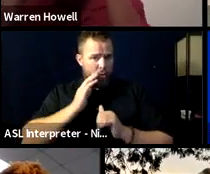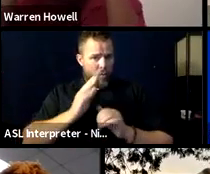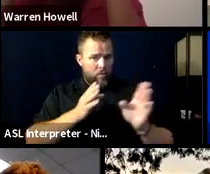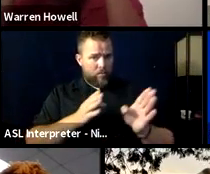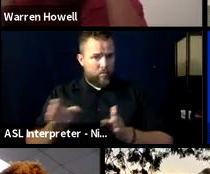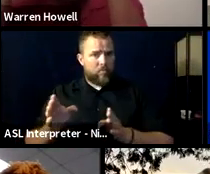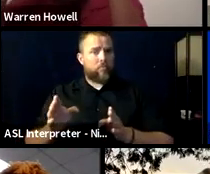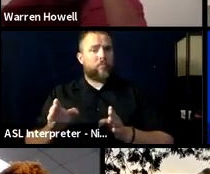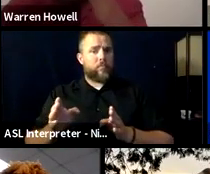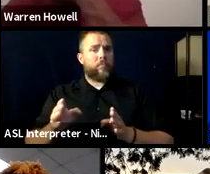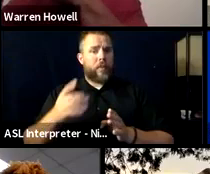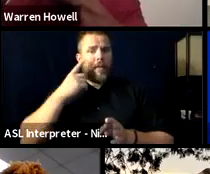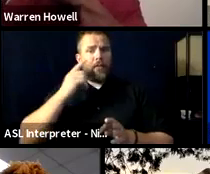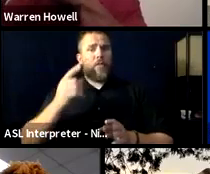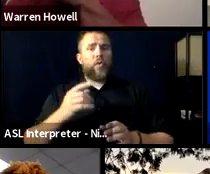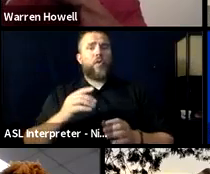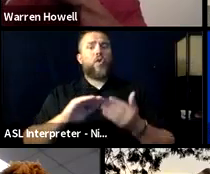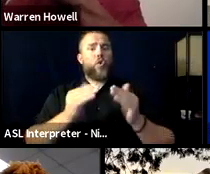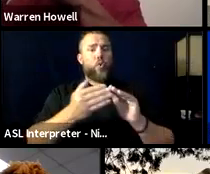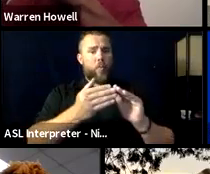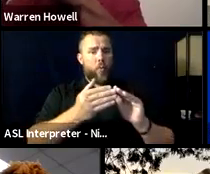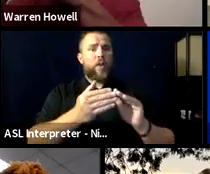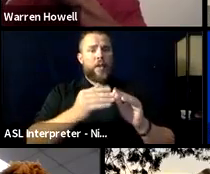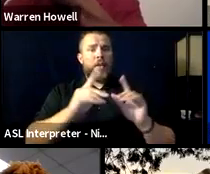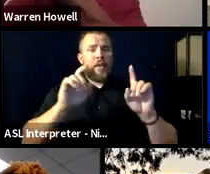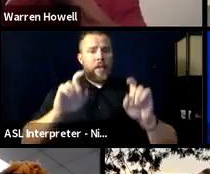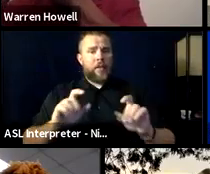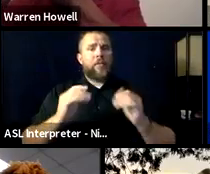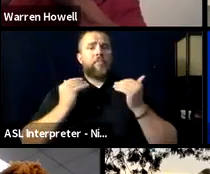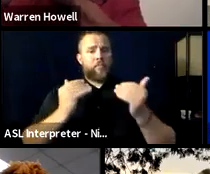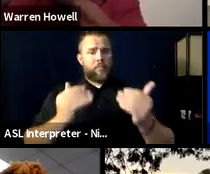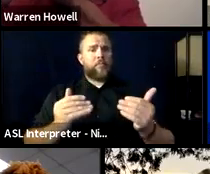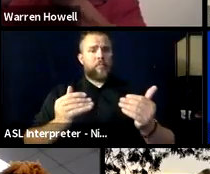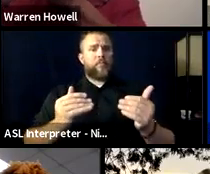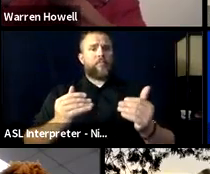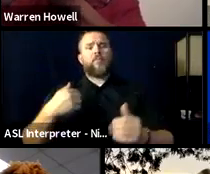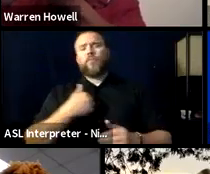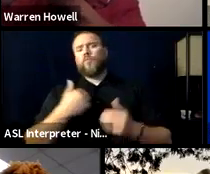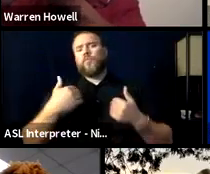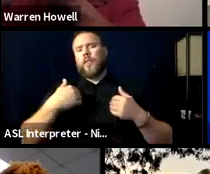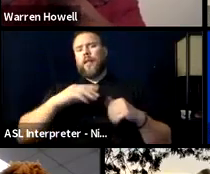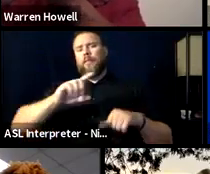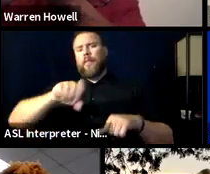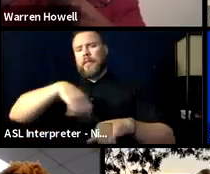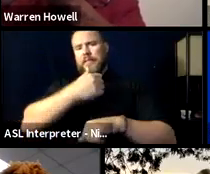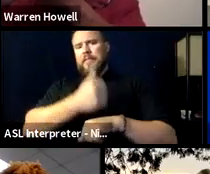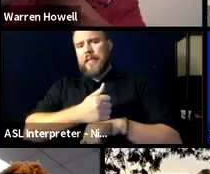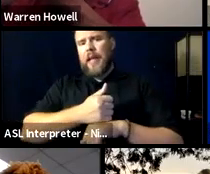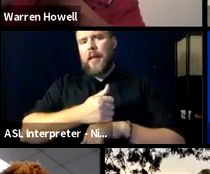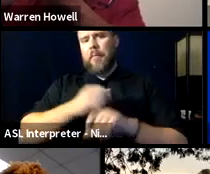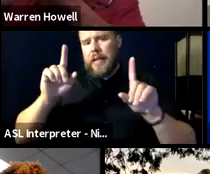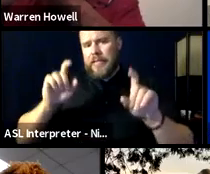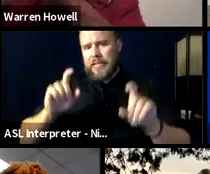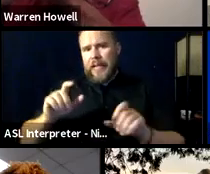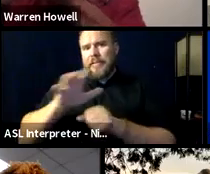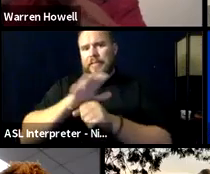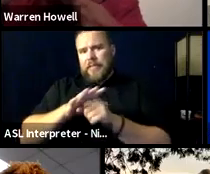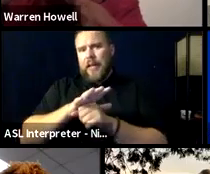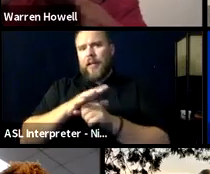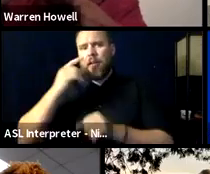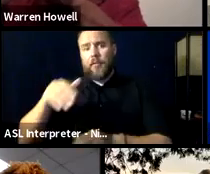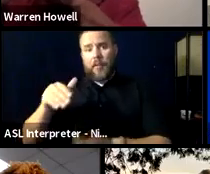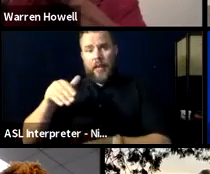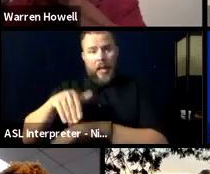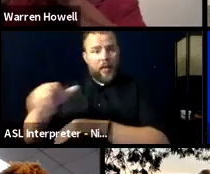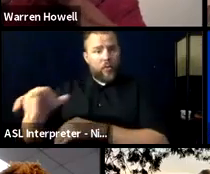testing as schools began to reopen. And so he was talking about putting testing sites around every school so that people could even have access to walk